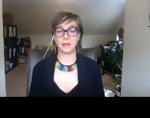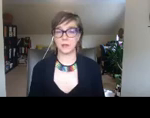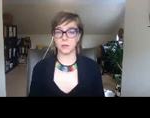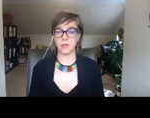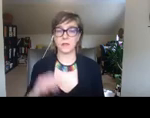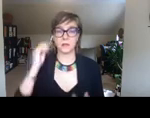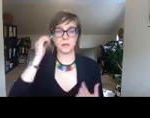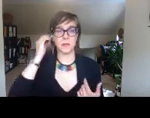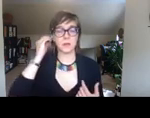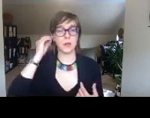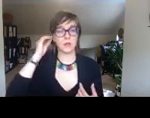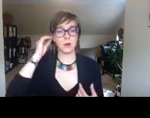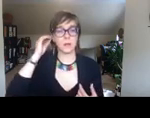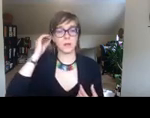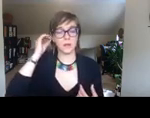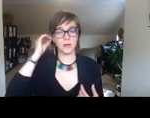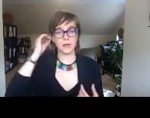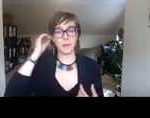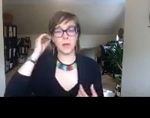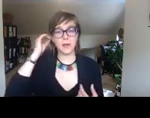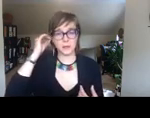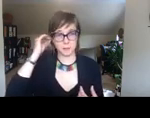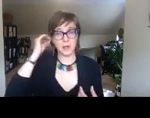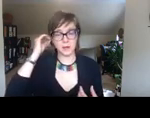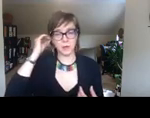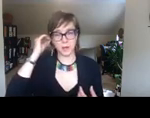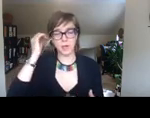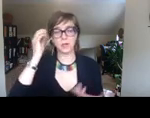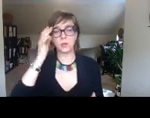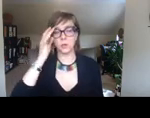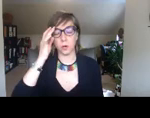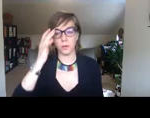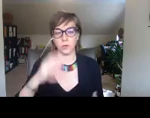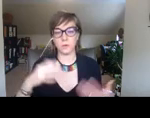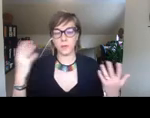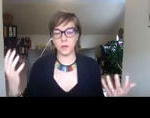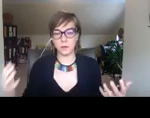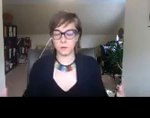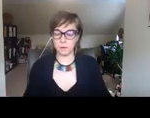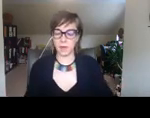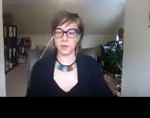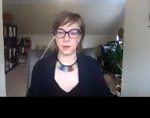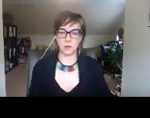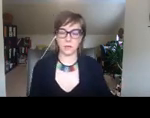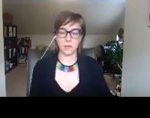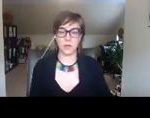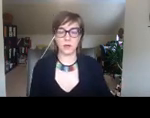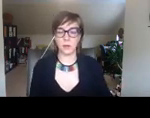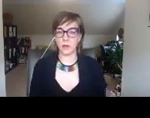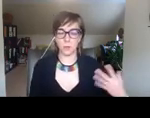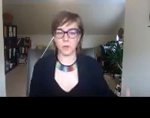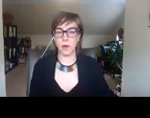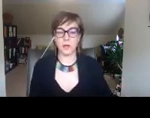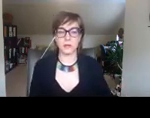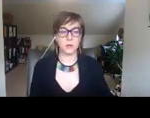and Latinos, and this has been documented in many, many different areas. New York, of course, being the epicenter of the